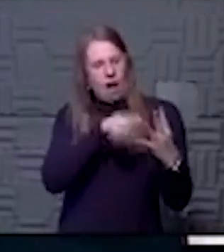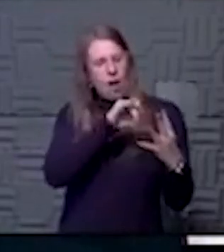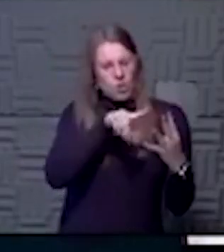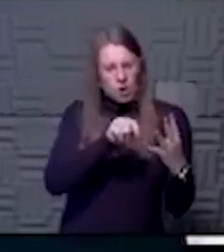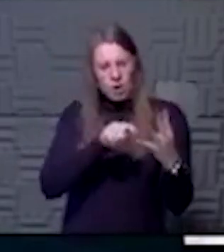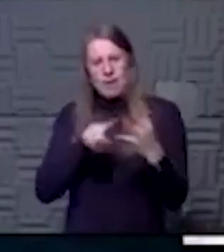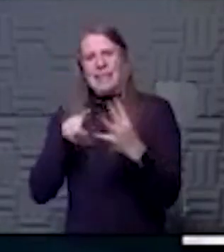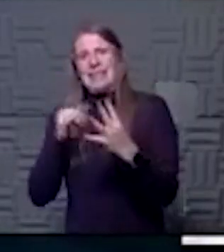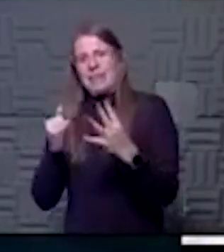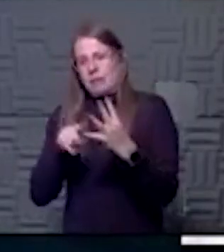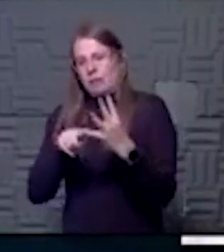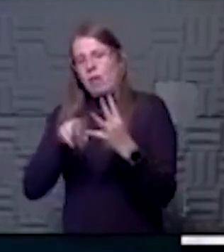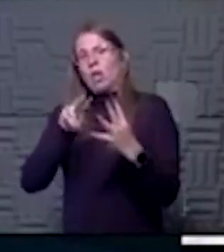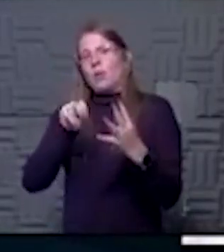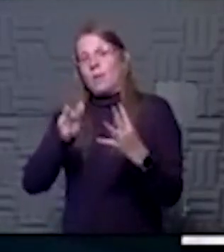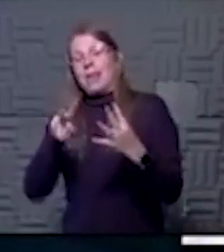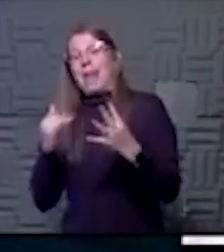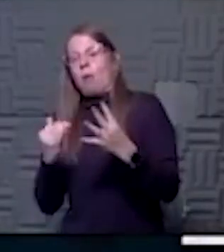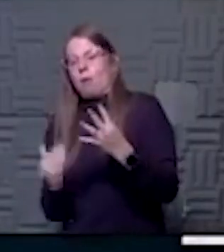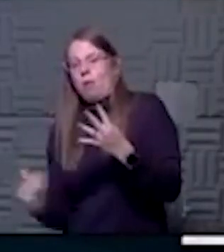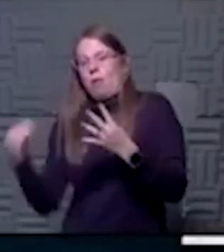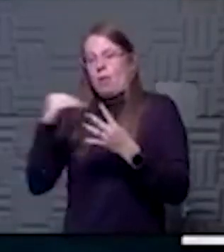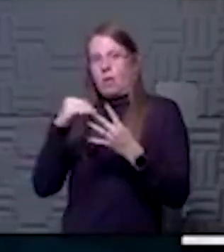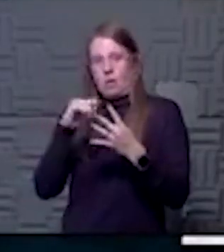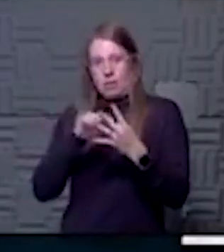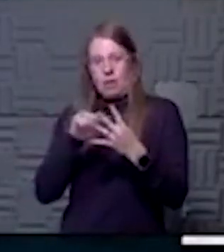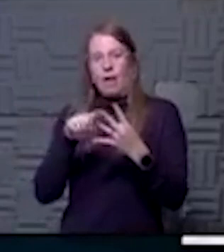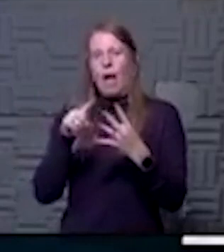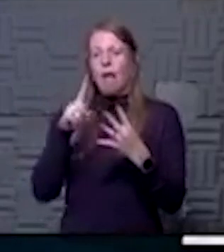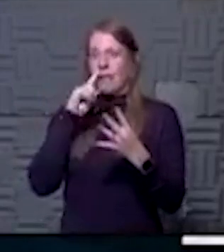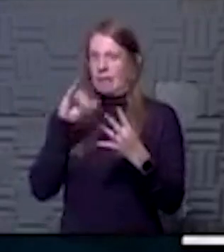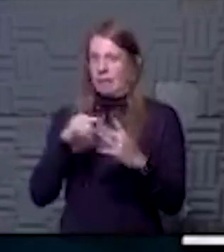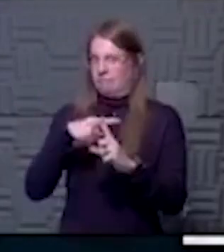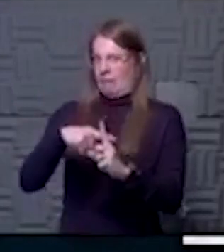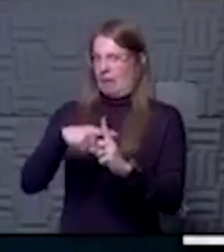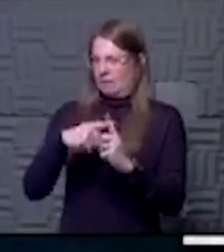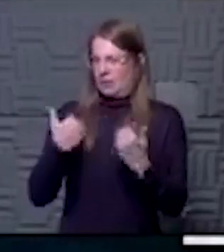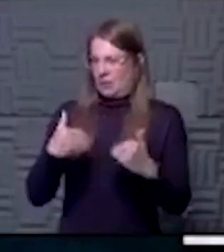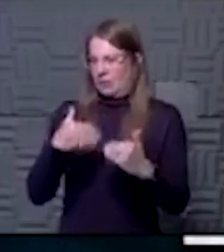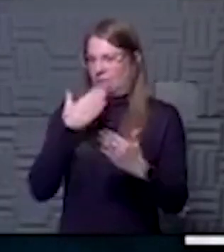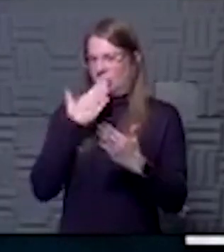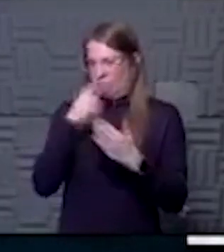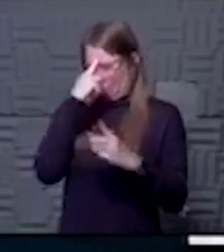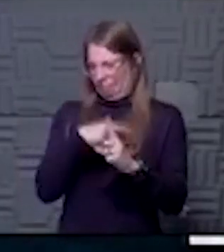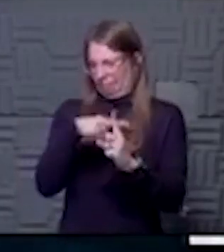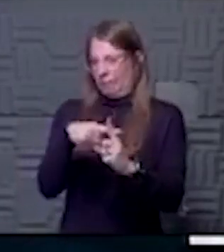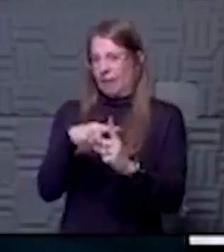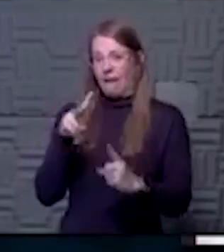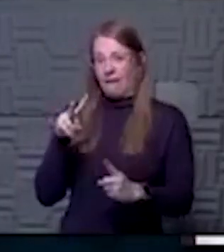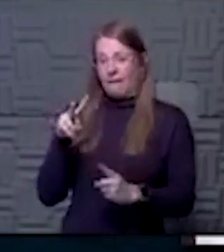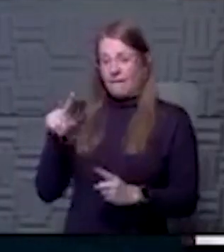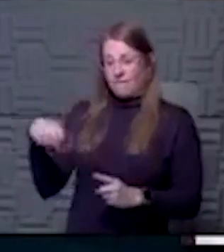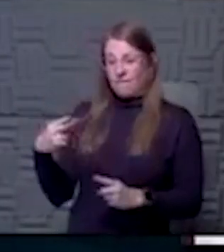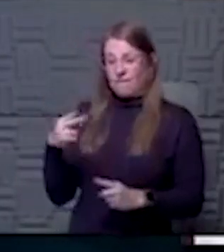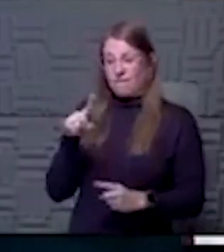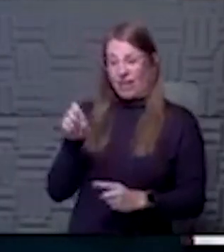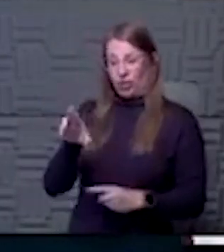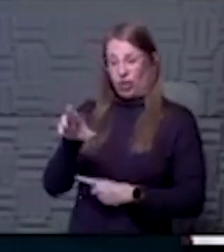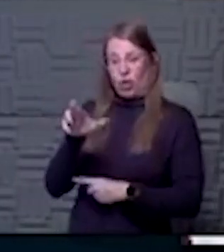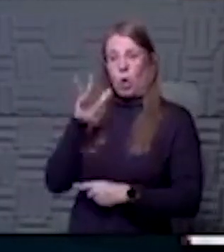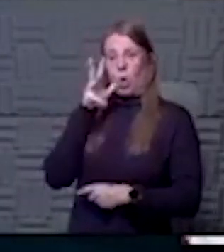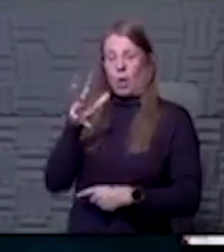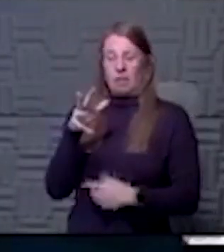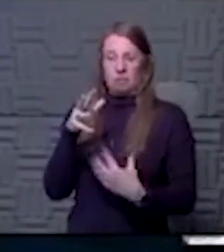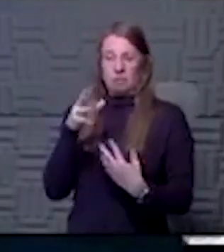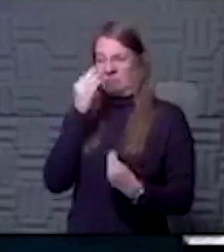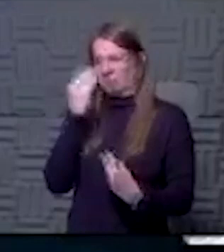of November, now middle of November, which I'm going to say is probably a positive sign for when they think they're going to be ready. I doubt Pfizer is going to really care too much about